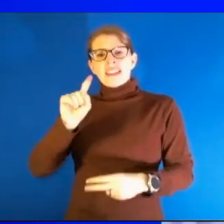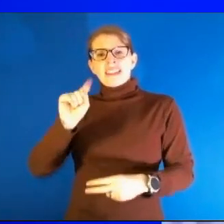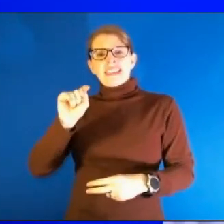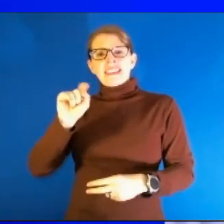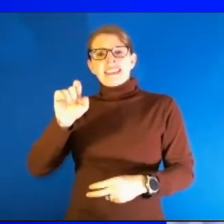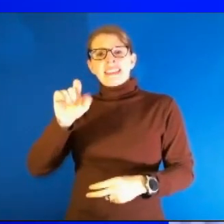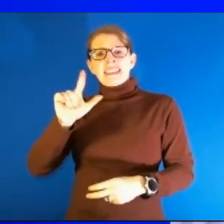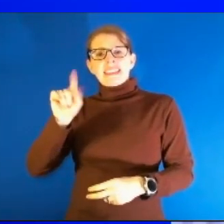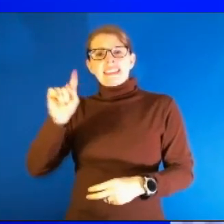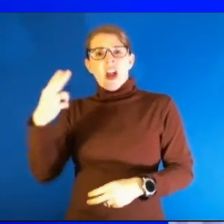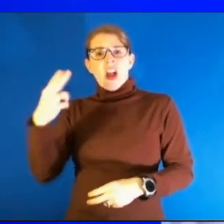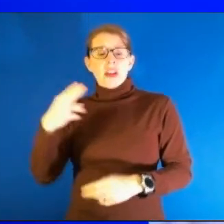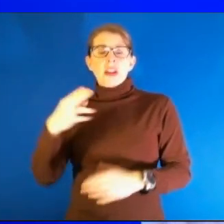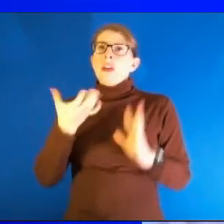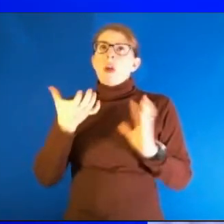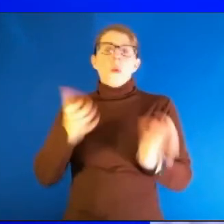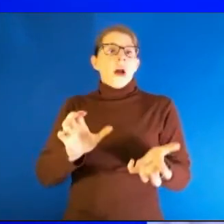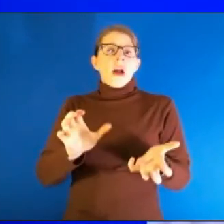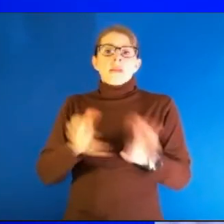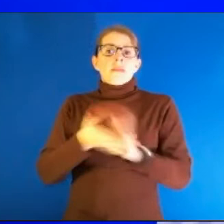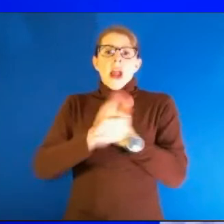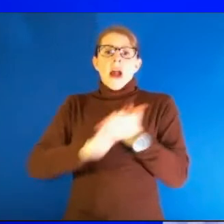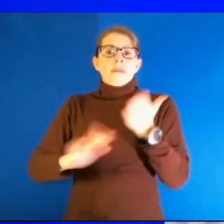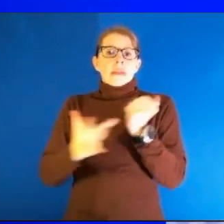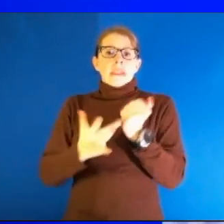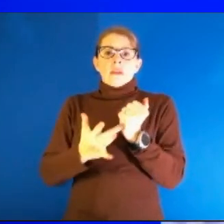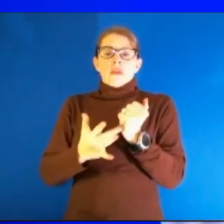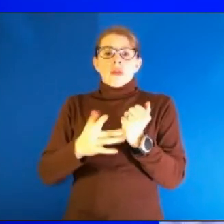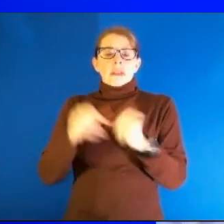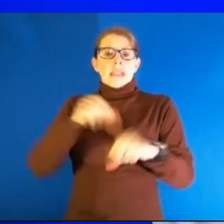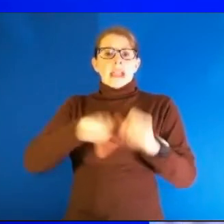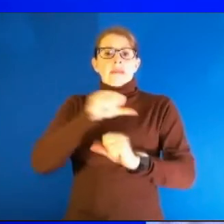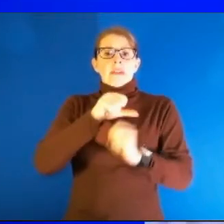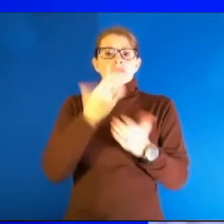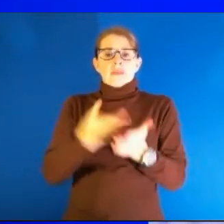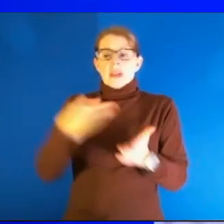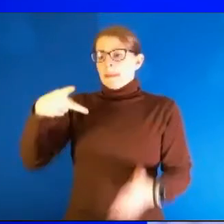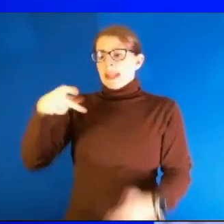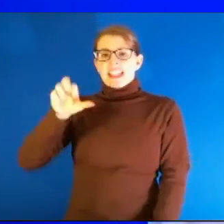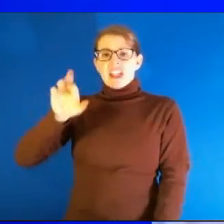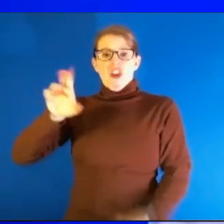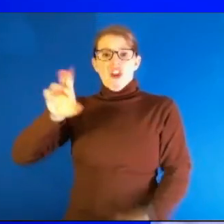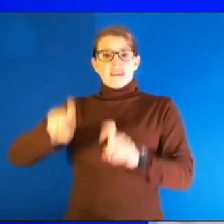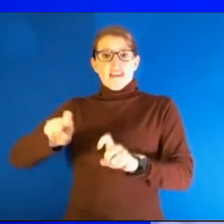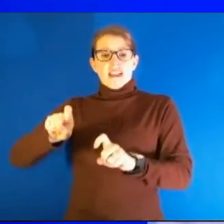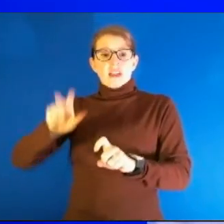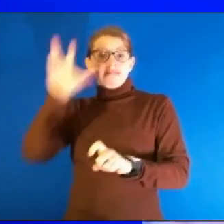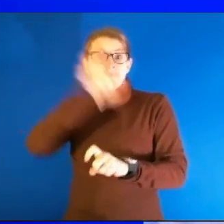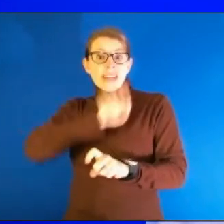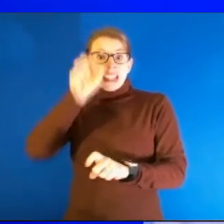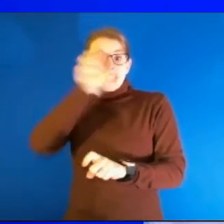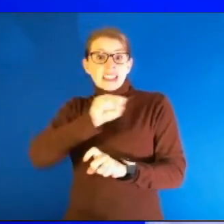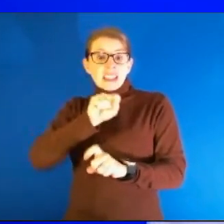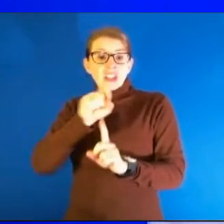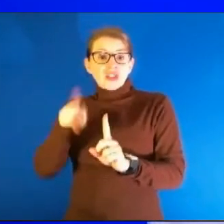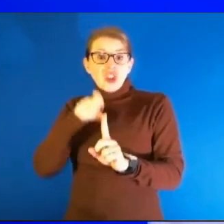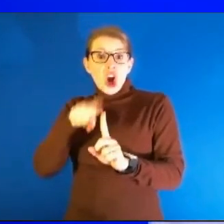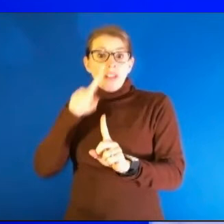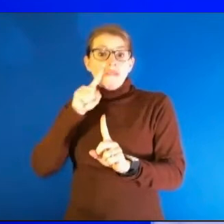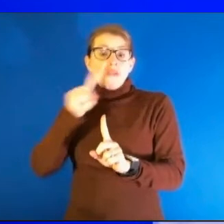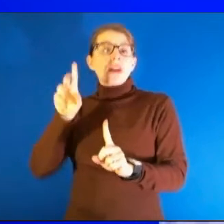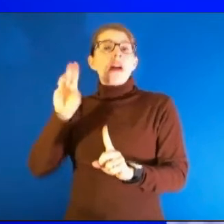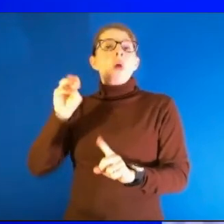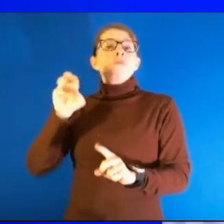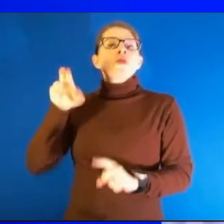too technical and scientific, but on the PCR tests, we would miss those targets for Omicron. Some of those